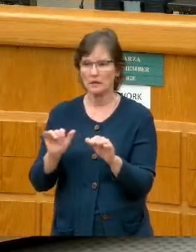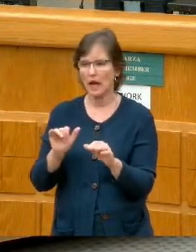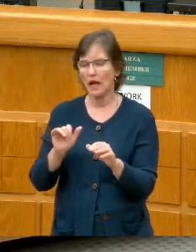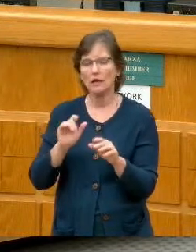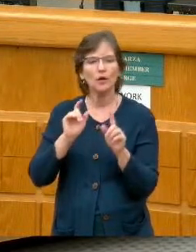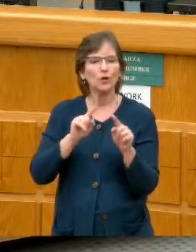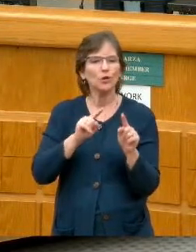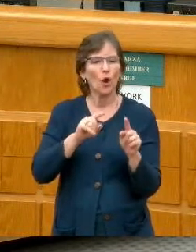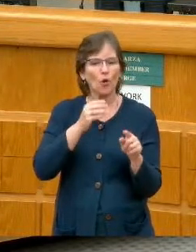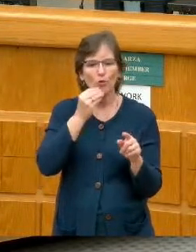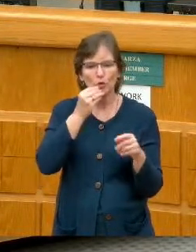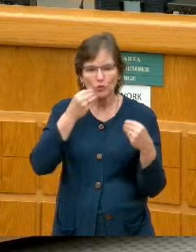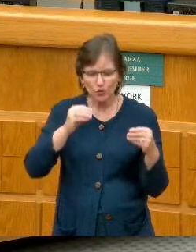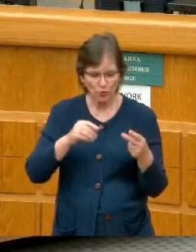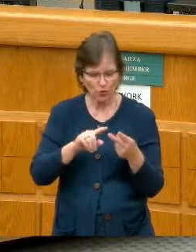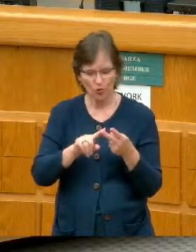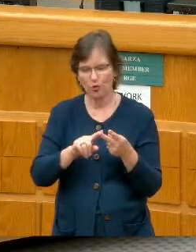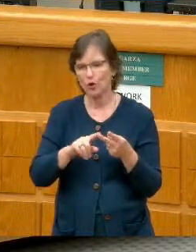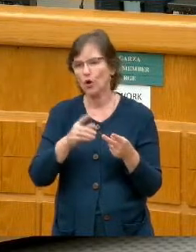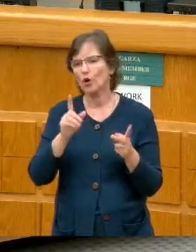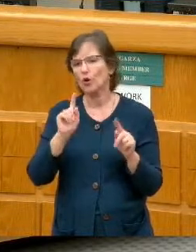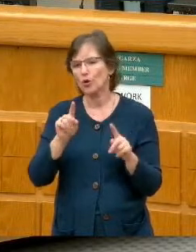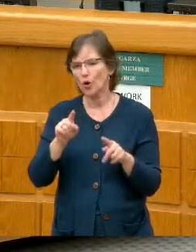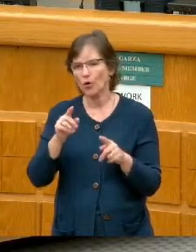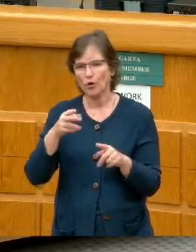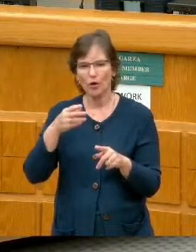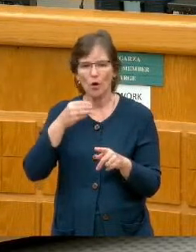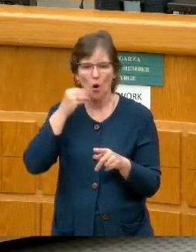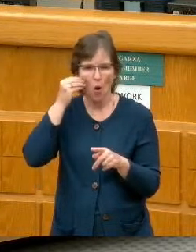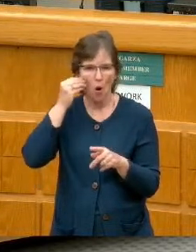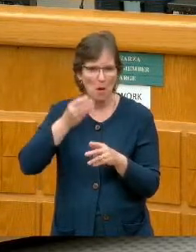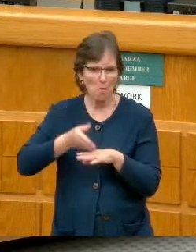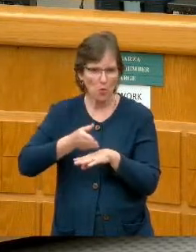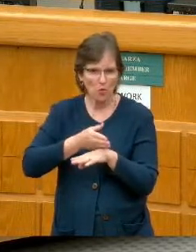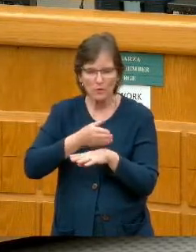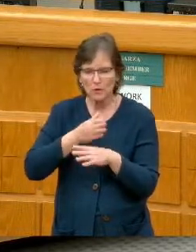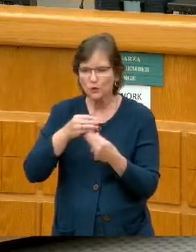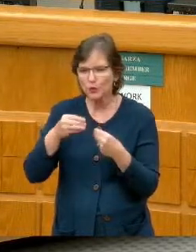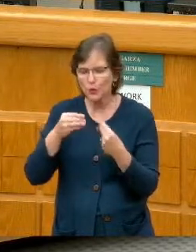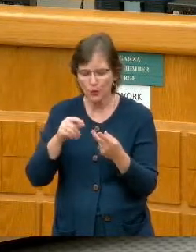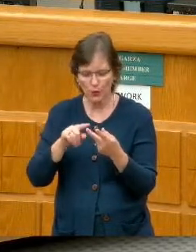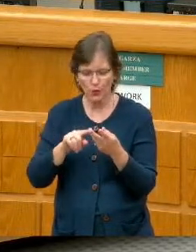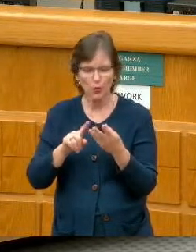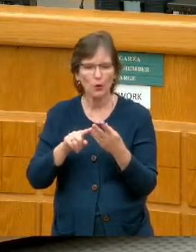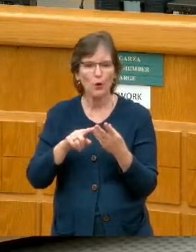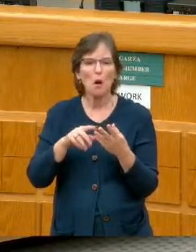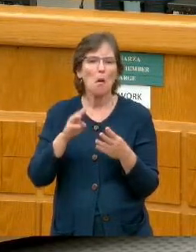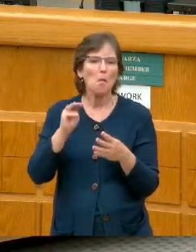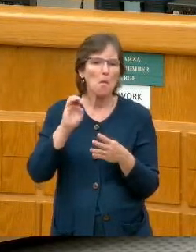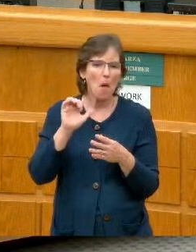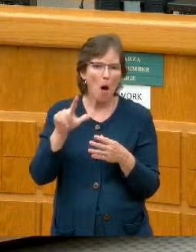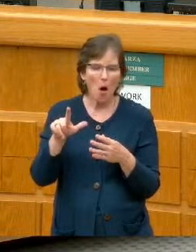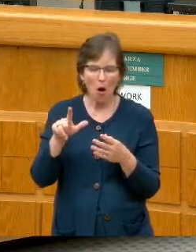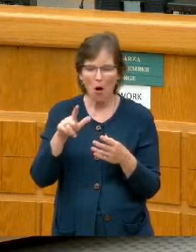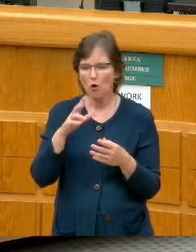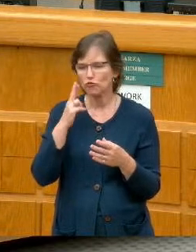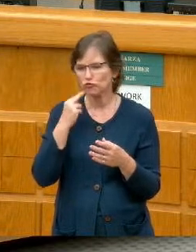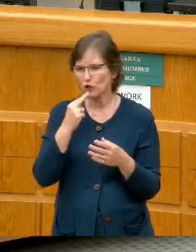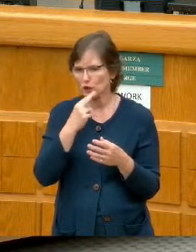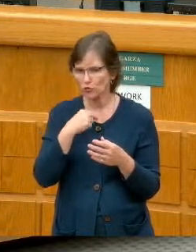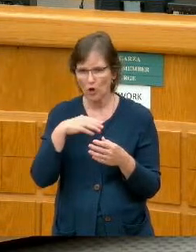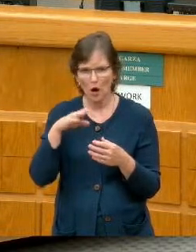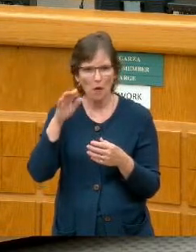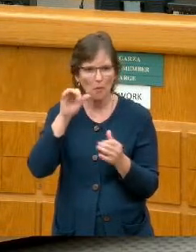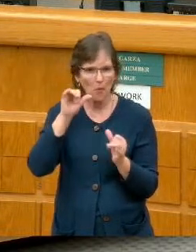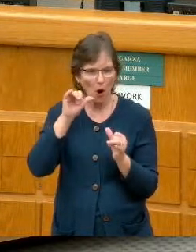store, grocery stores, that's slowly declining. Malls, restaurants, and bars have been roughly level, and the movies